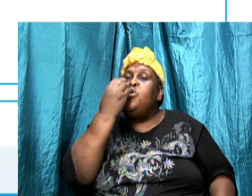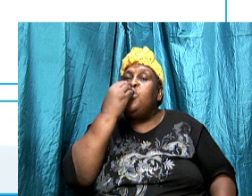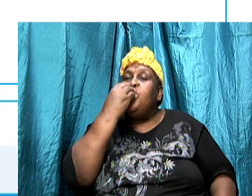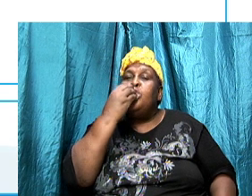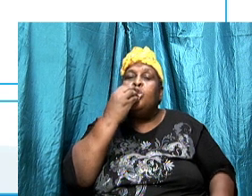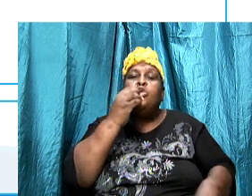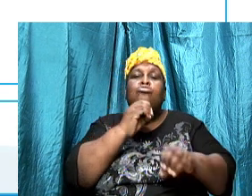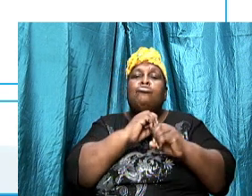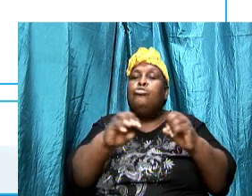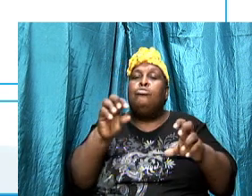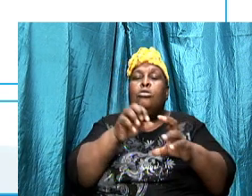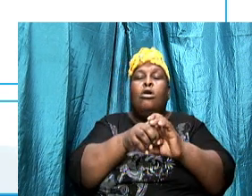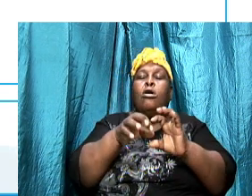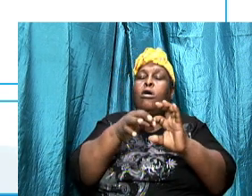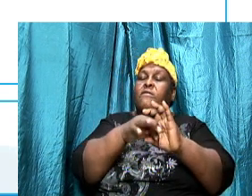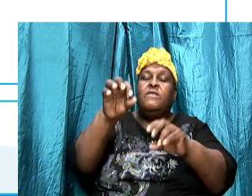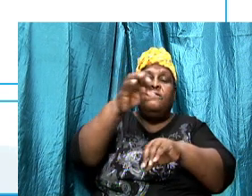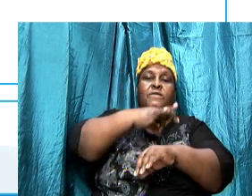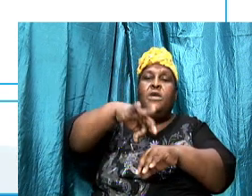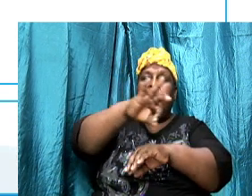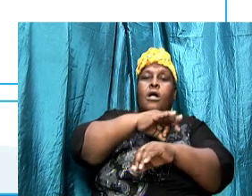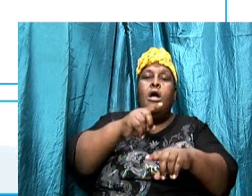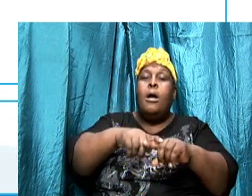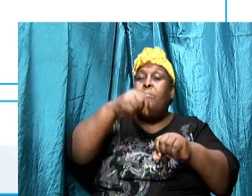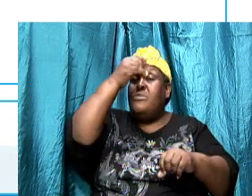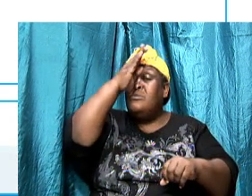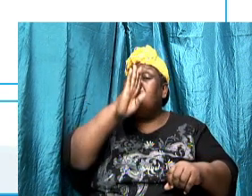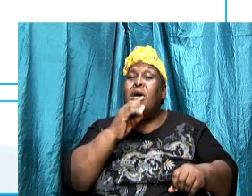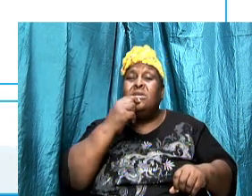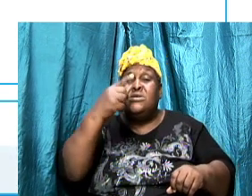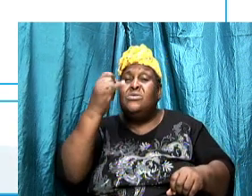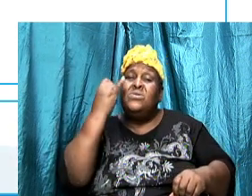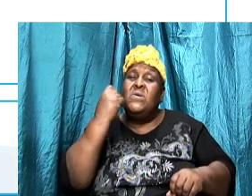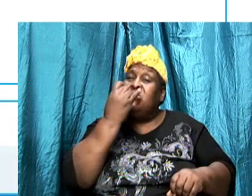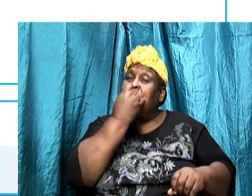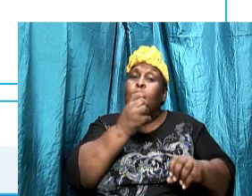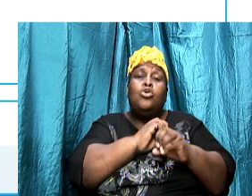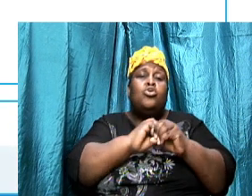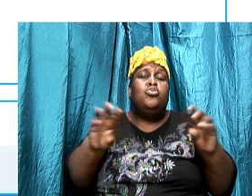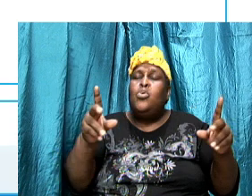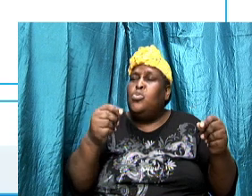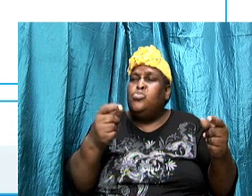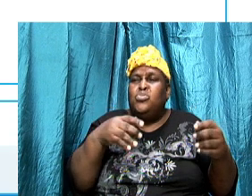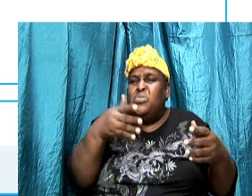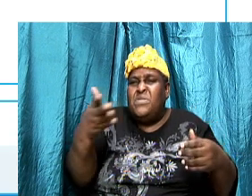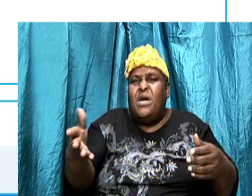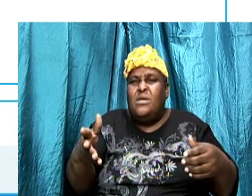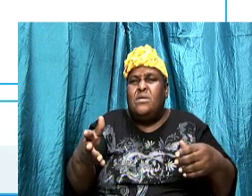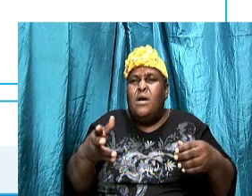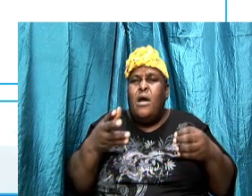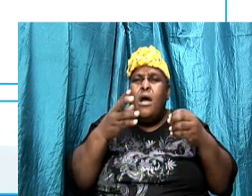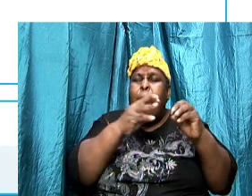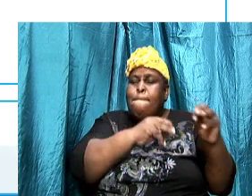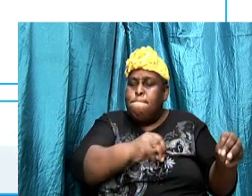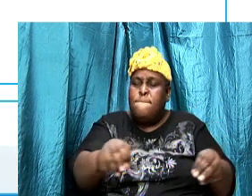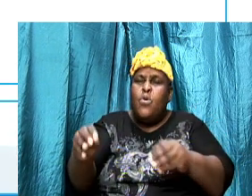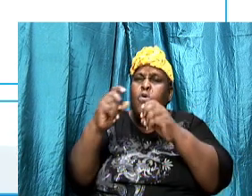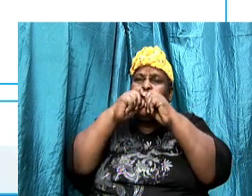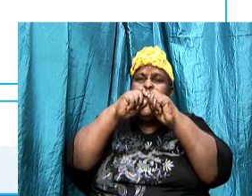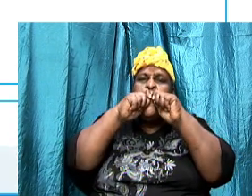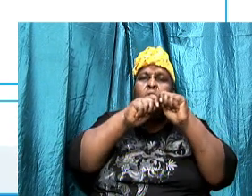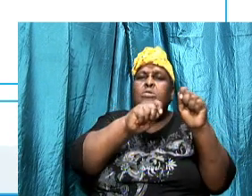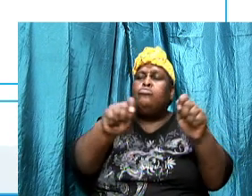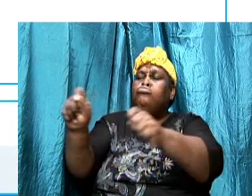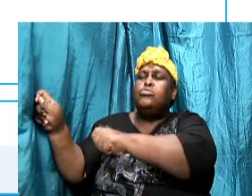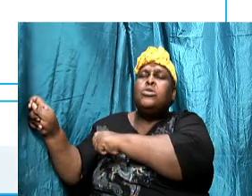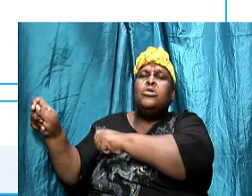of the field. But God said to Israel, don't do that. Remove the muzzle, and so that he could eat anything he